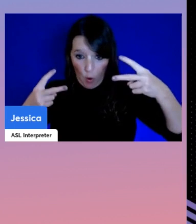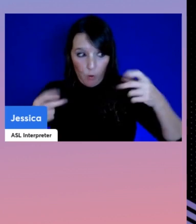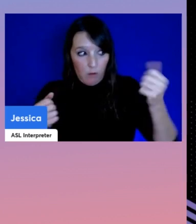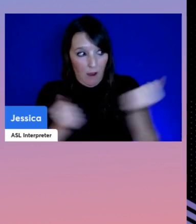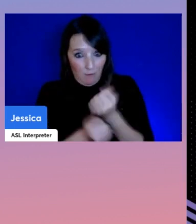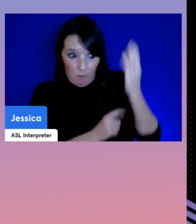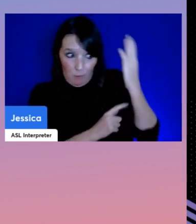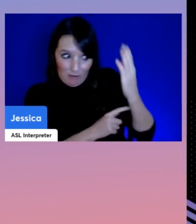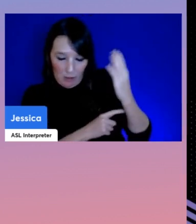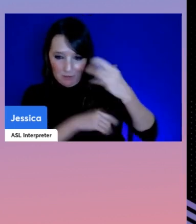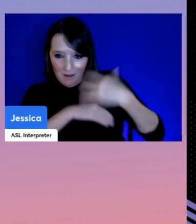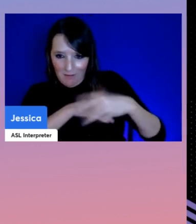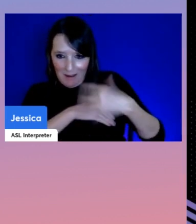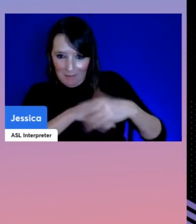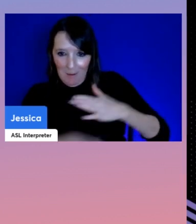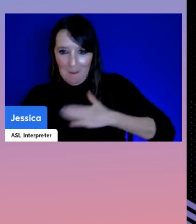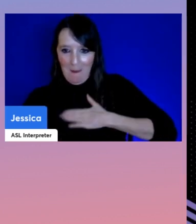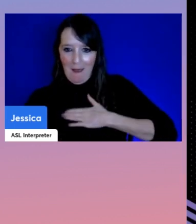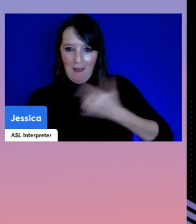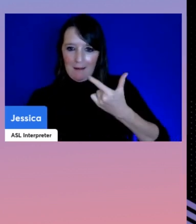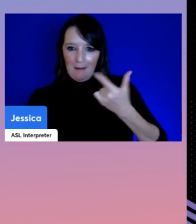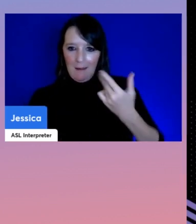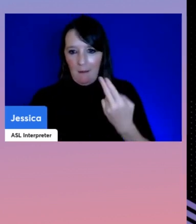more is available on my GitHub.